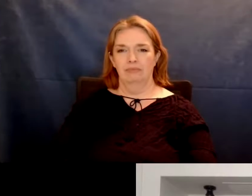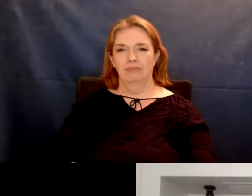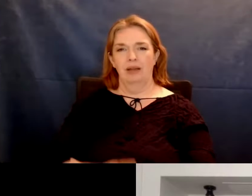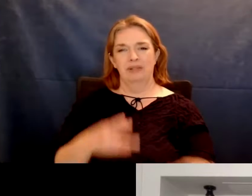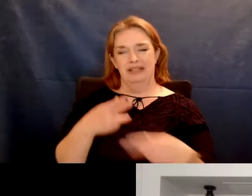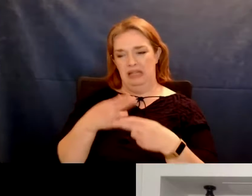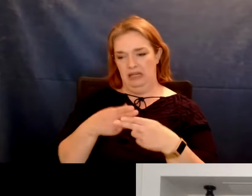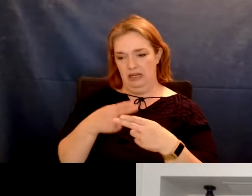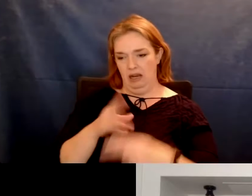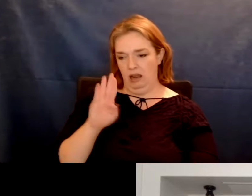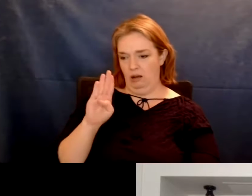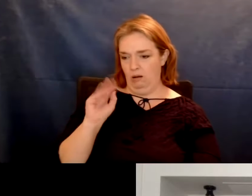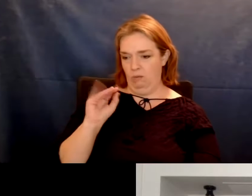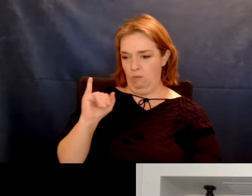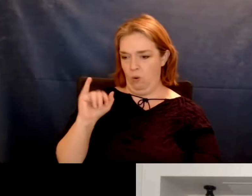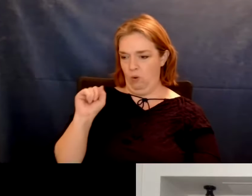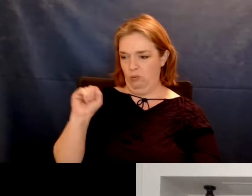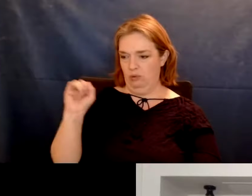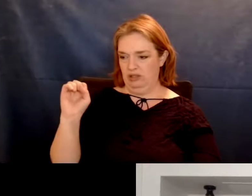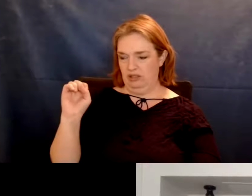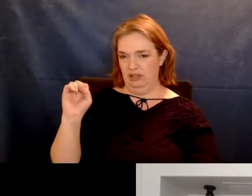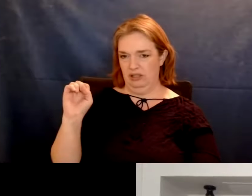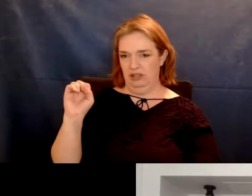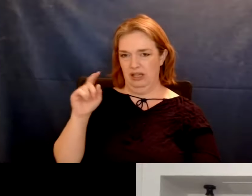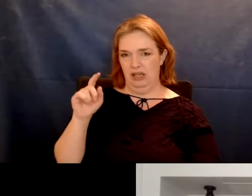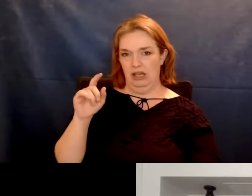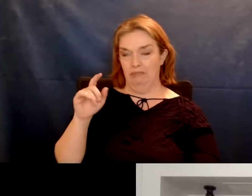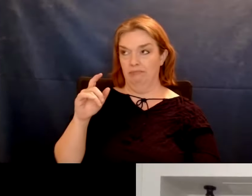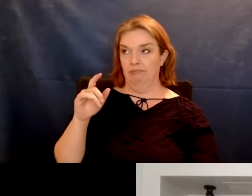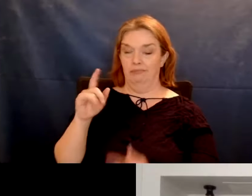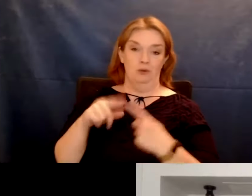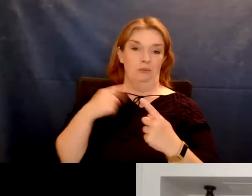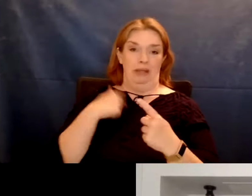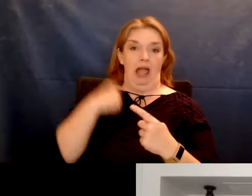you think city, you think, I don't know, I think city.